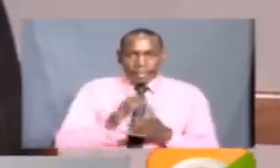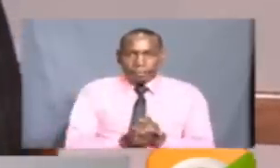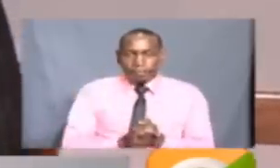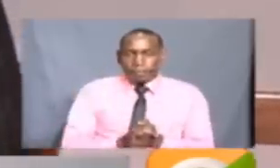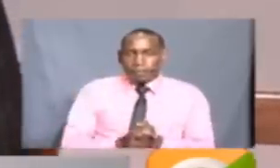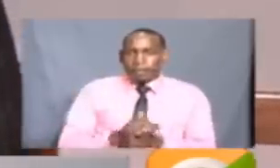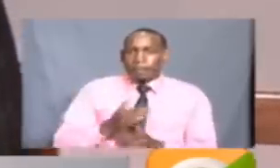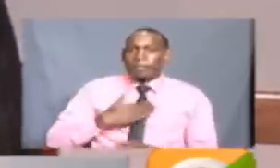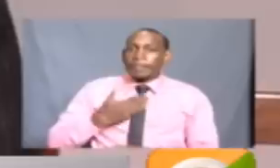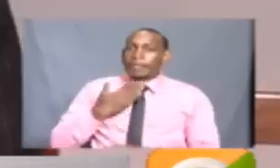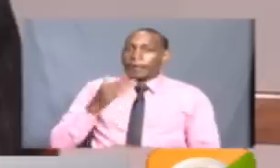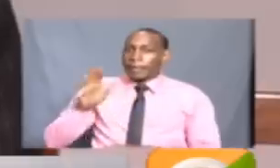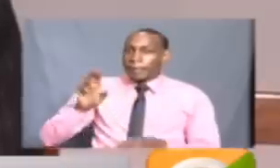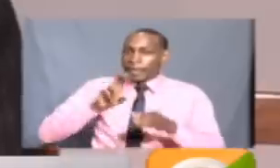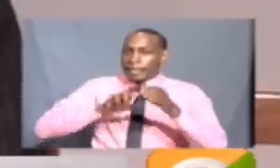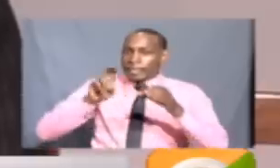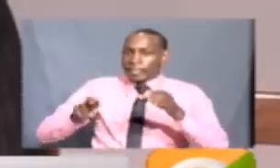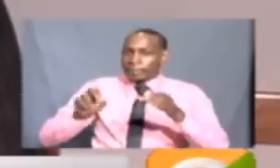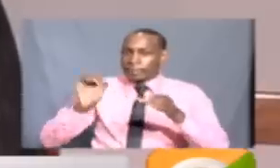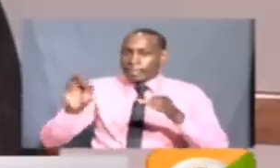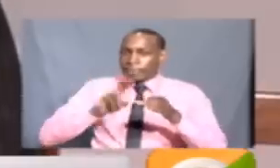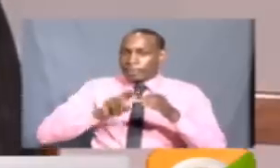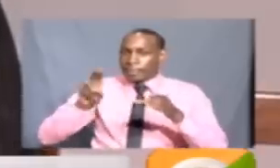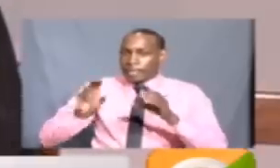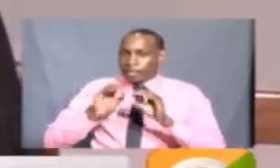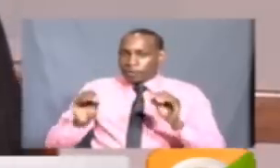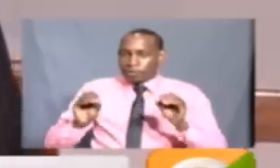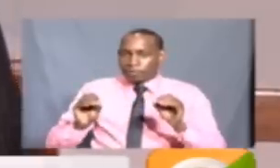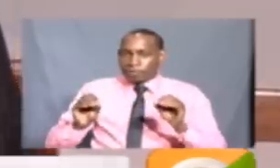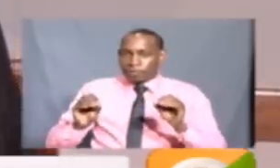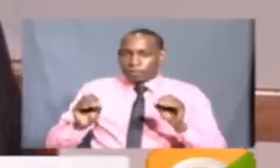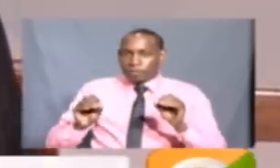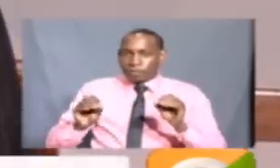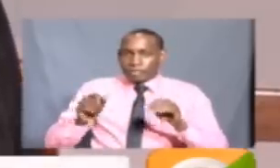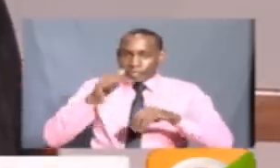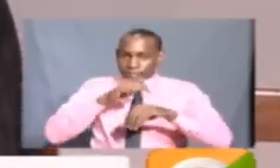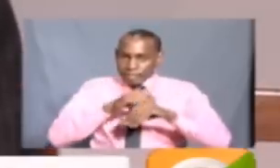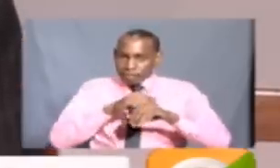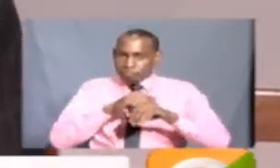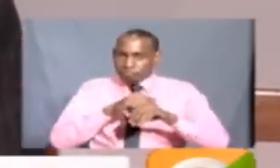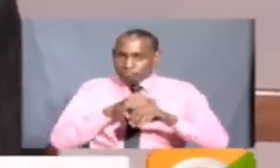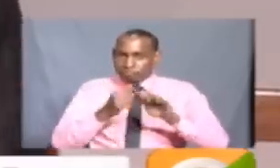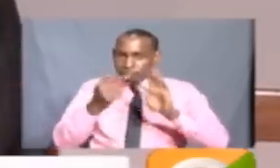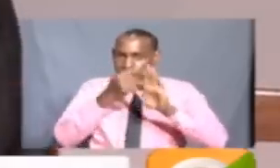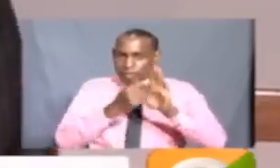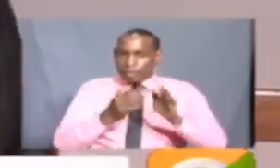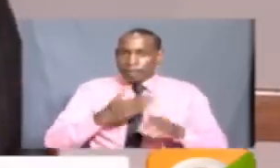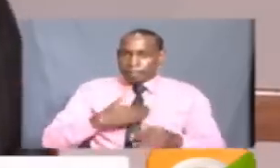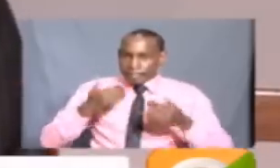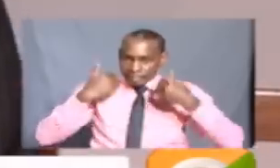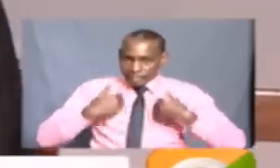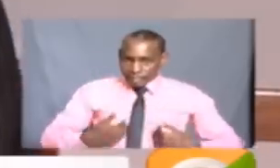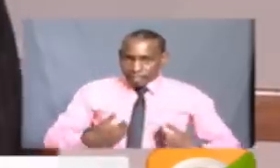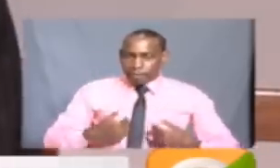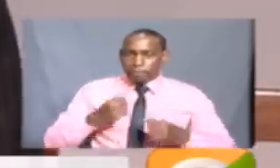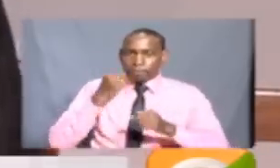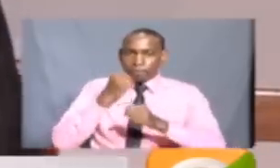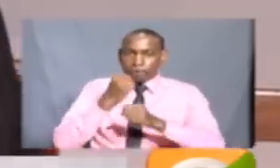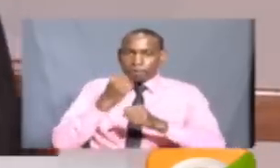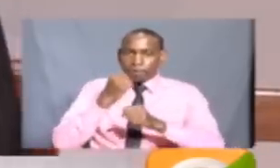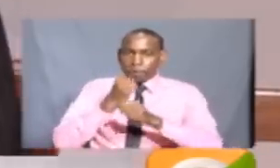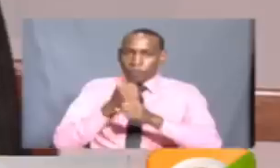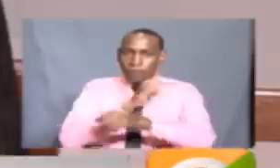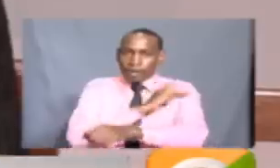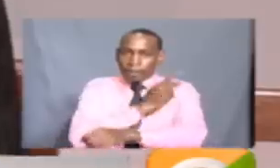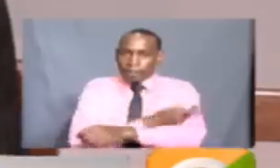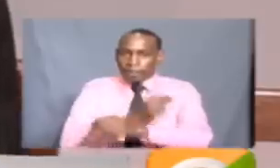I need you to resign. And if you do not resign by such and such a time, I will personally exercise my powers